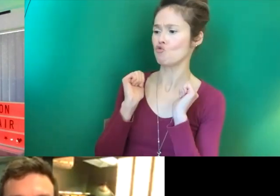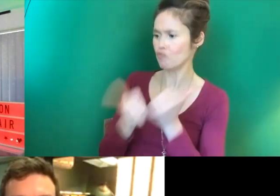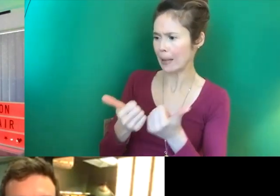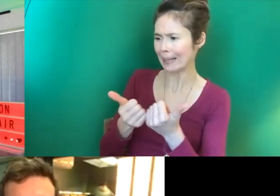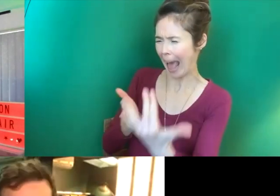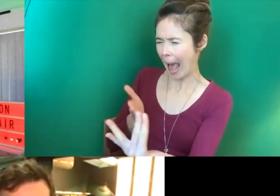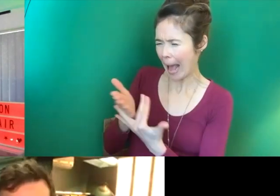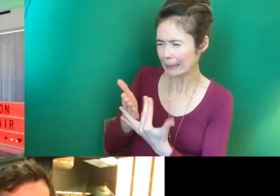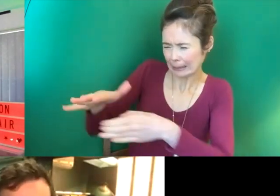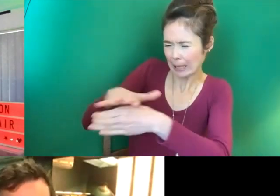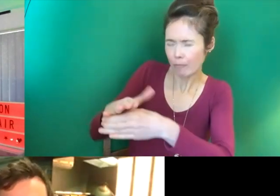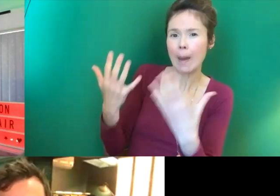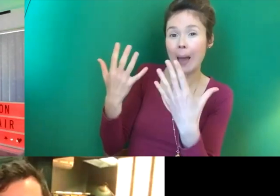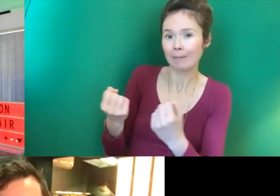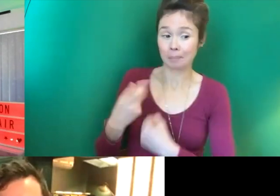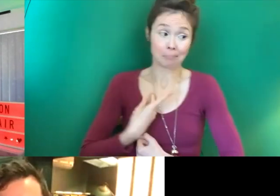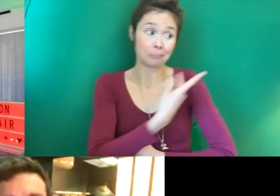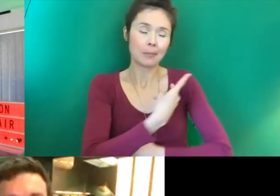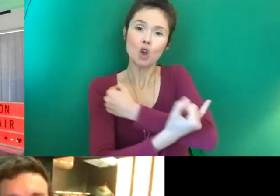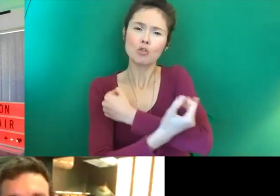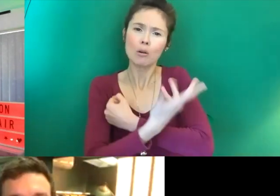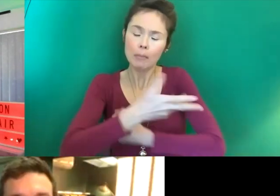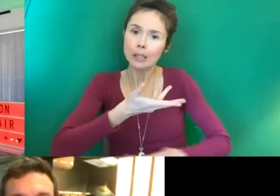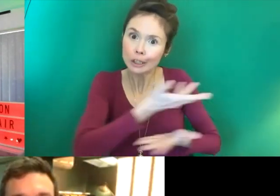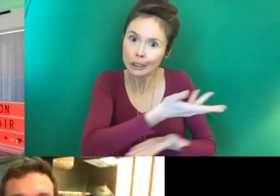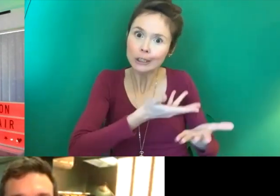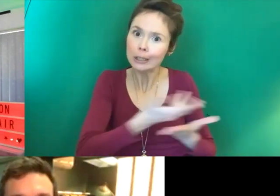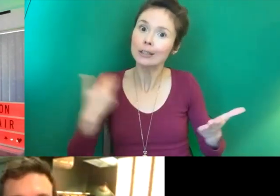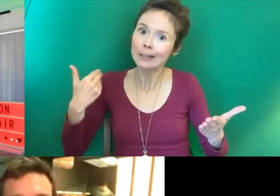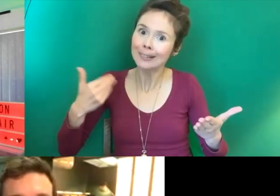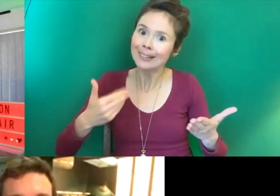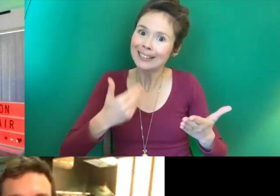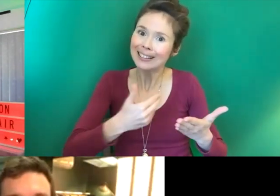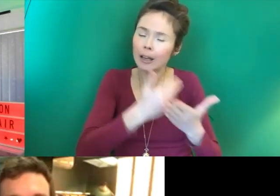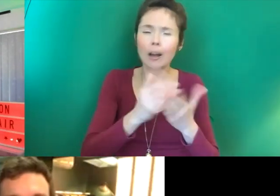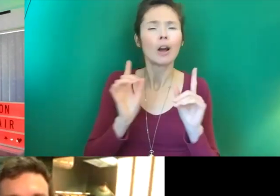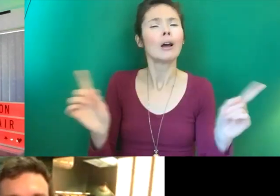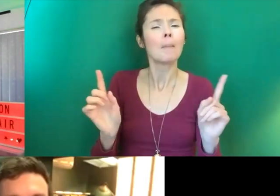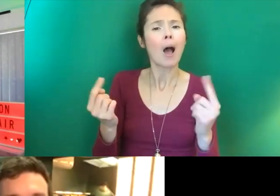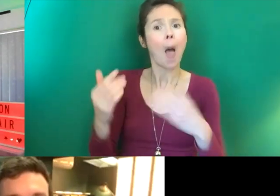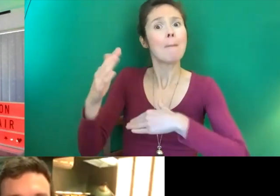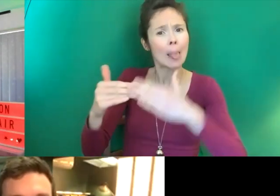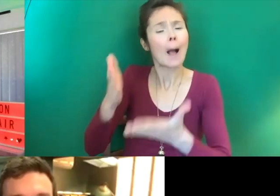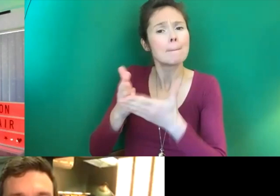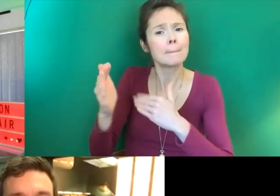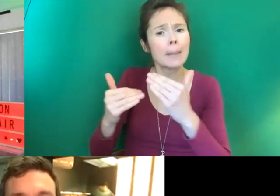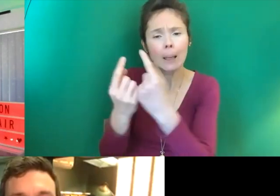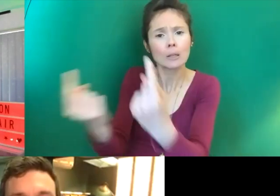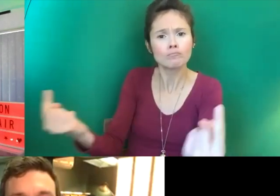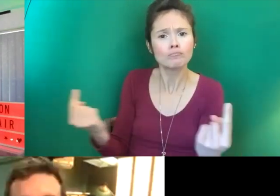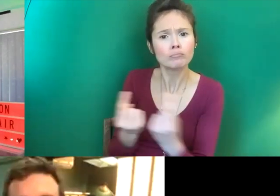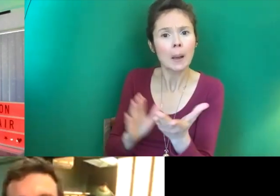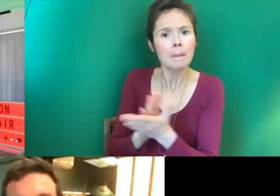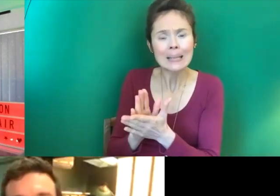and I have talked about this on a number of occasions, that accessibility for a studio in particular isn't just about what happens on the